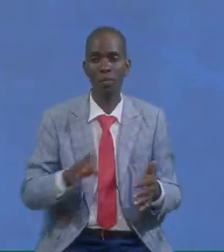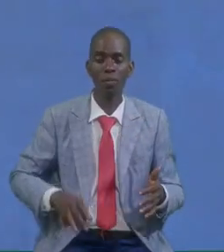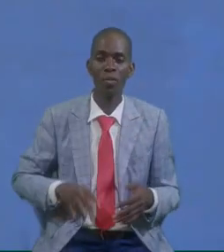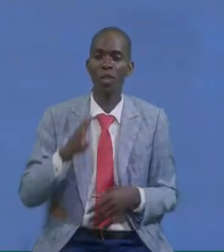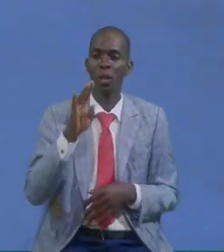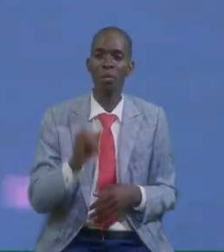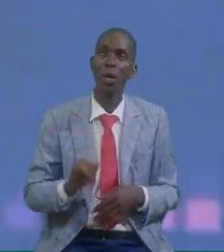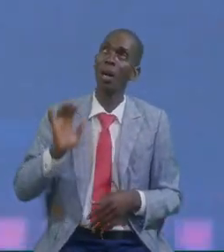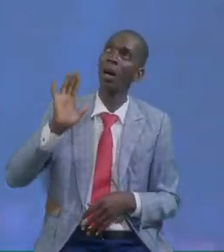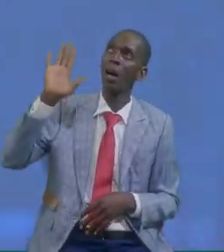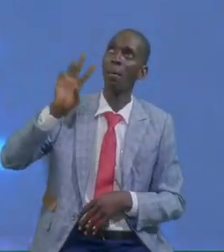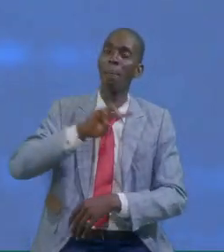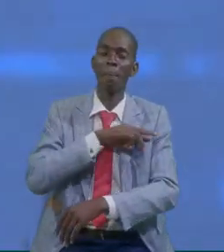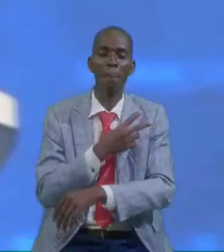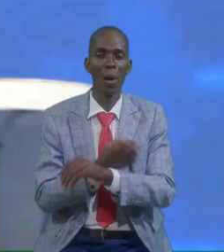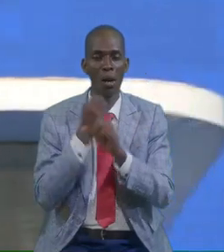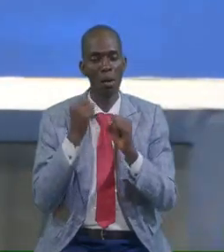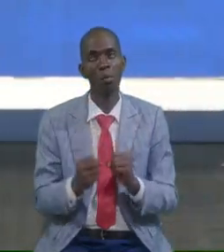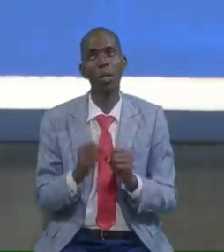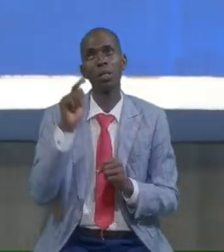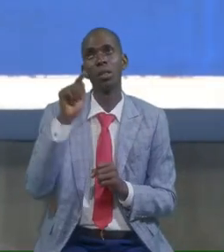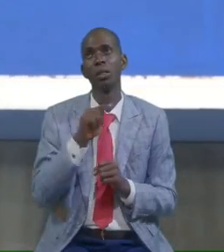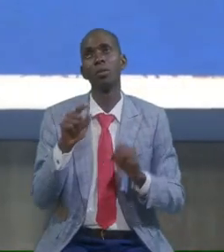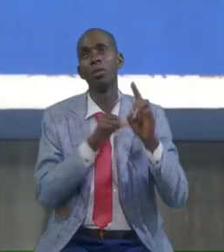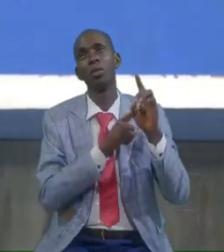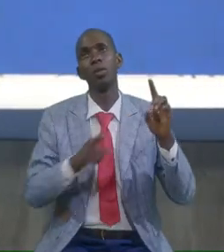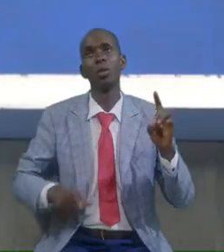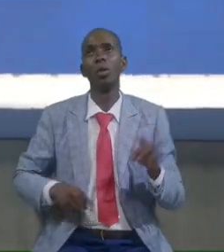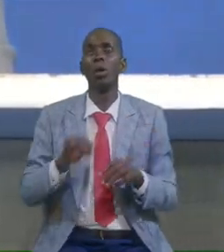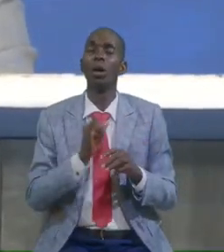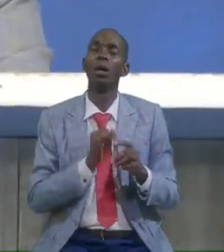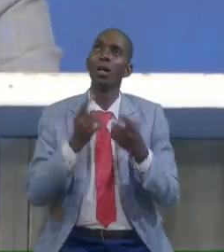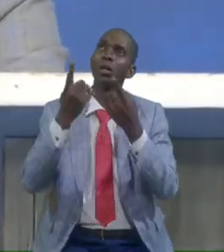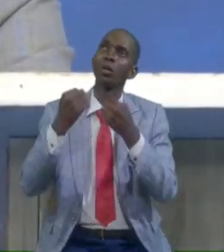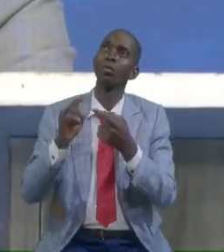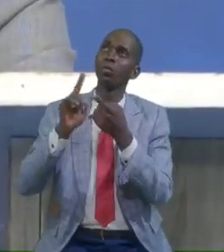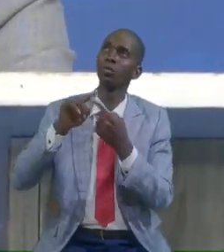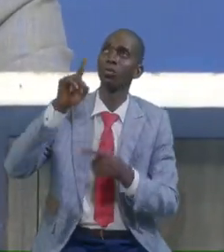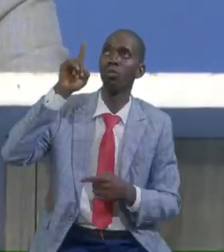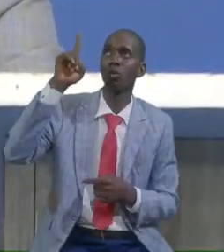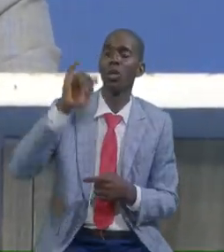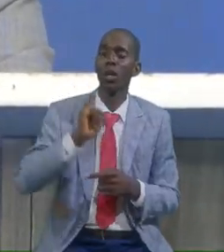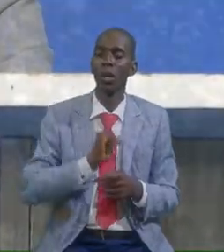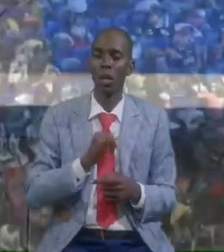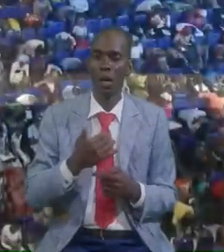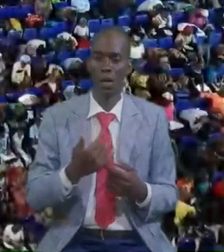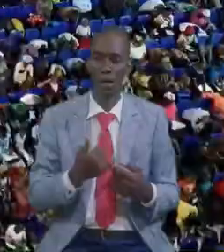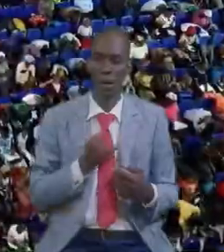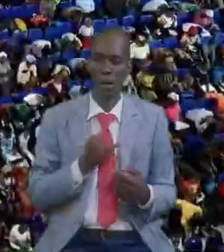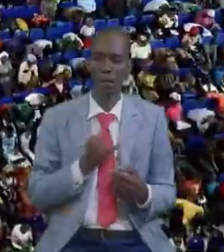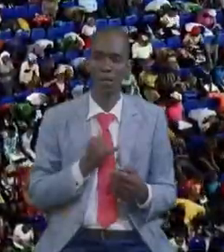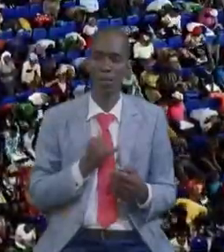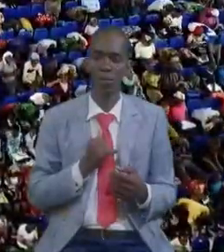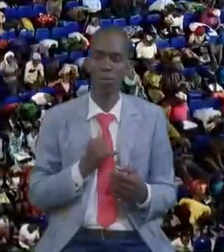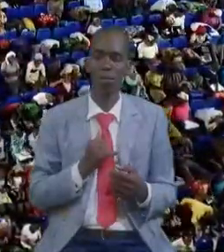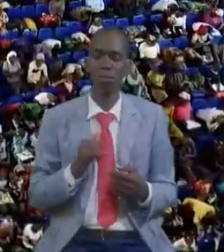mighty power. Therefore, Lord, I come to you and I plead in the name